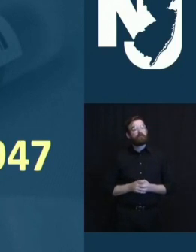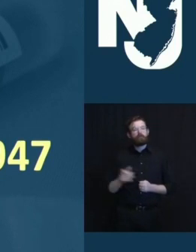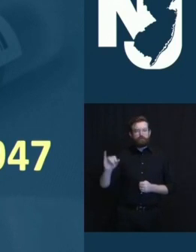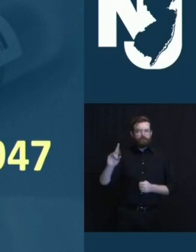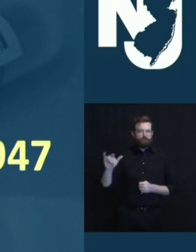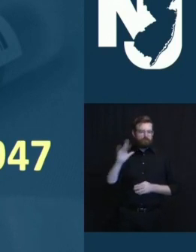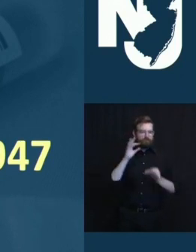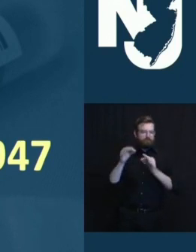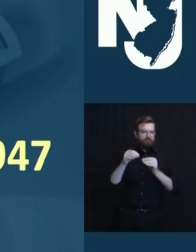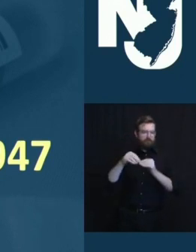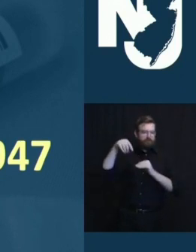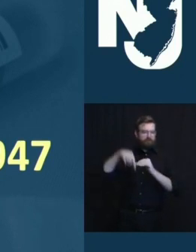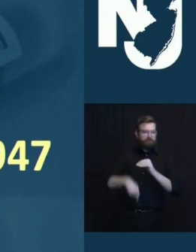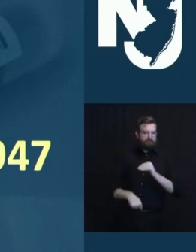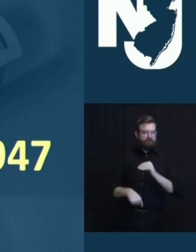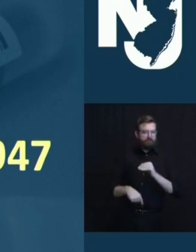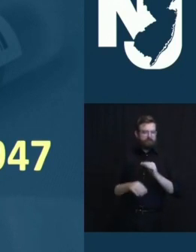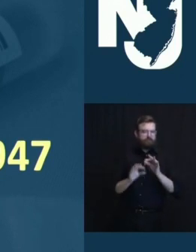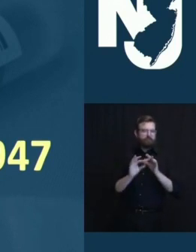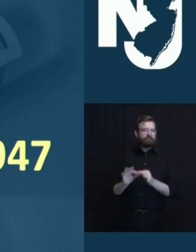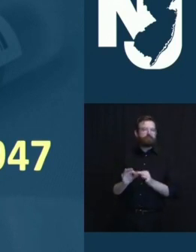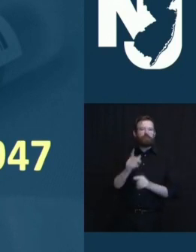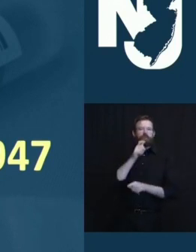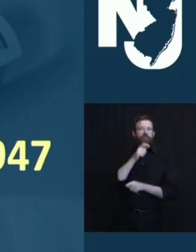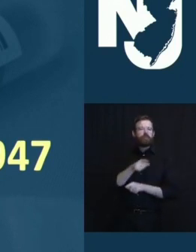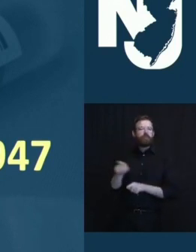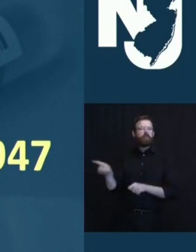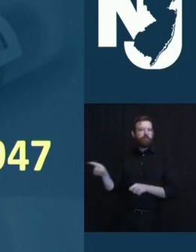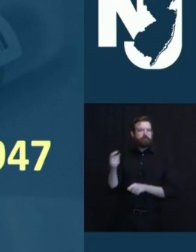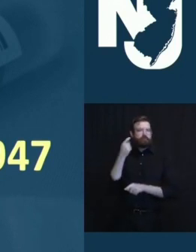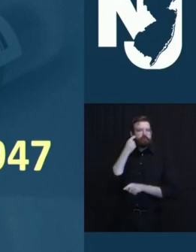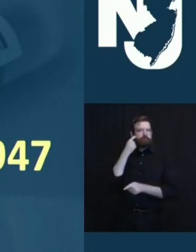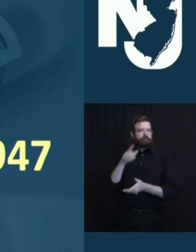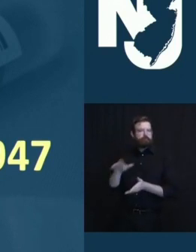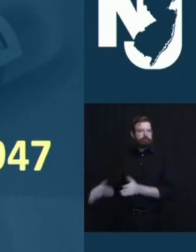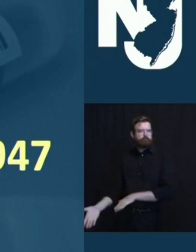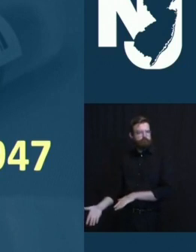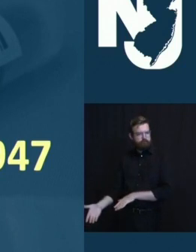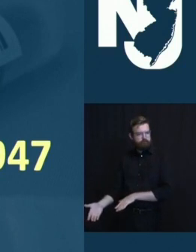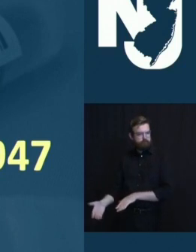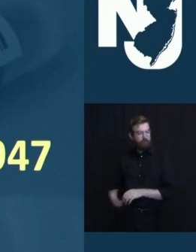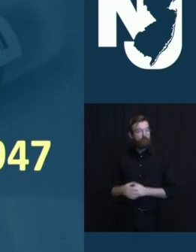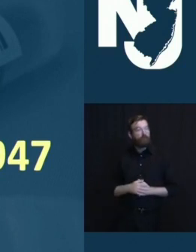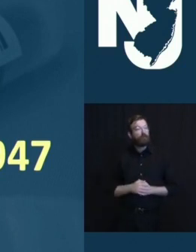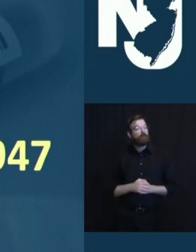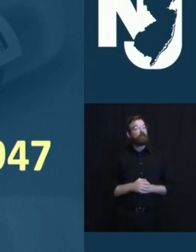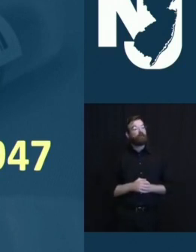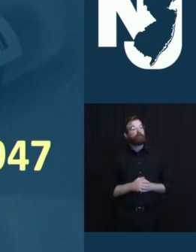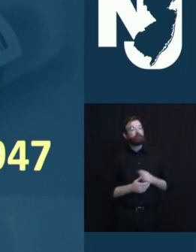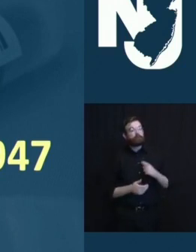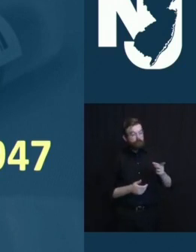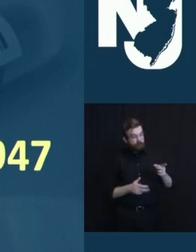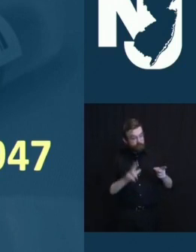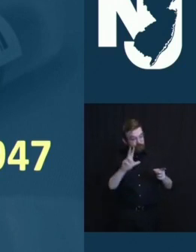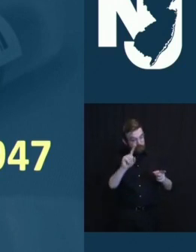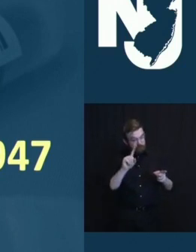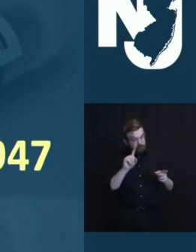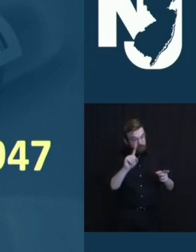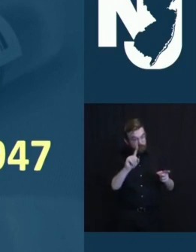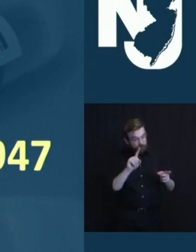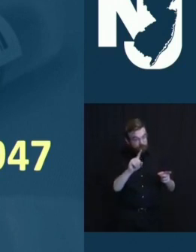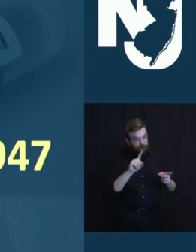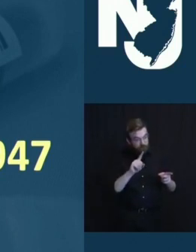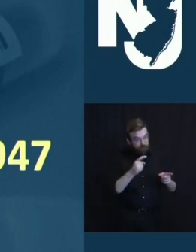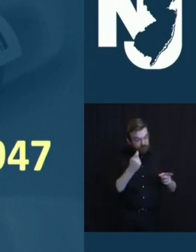who died since yesterday at noon. This is a accumulation of absolutely making sure that we get it exactly right in tying